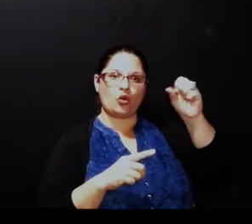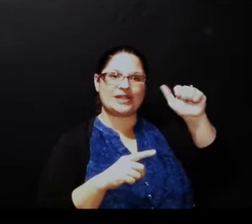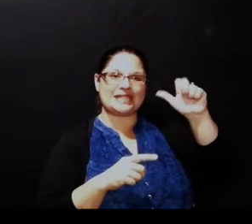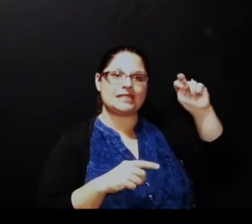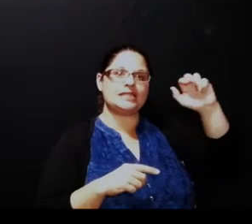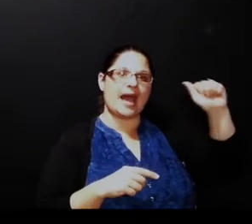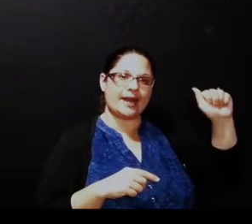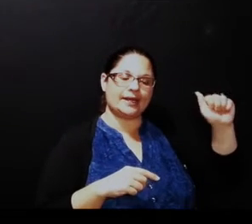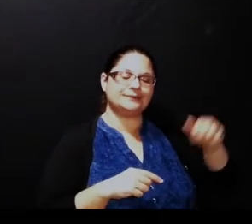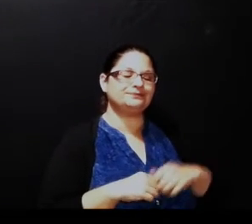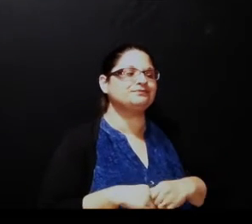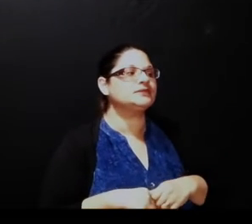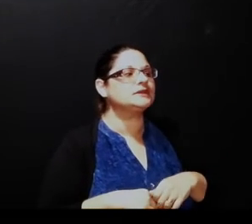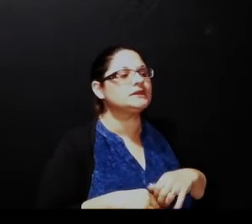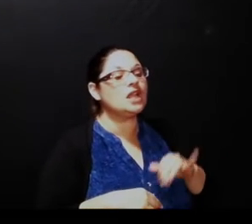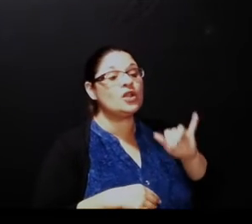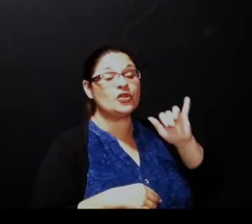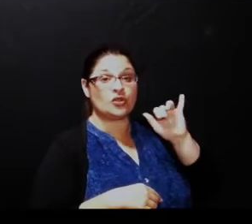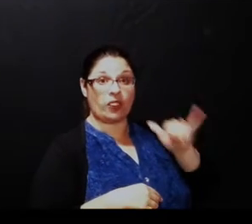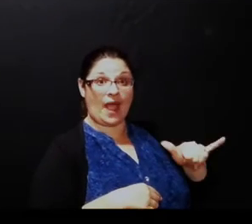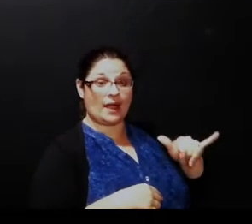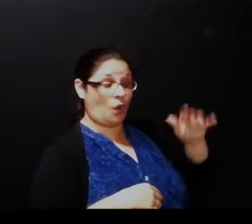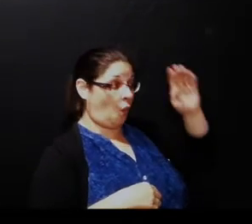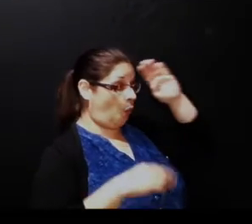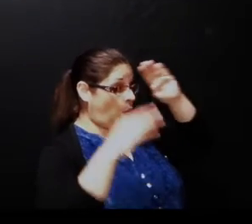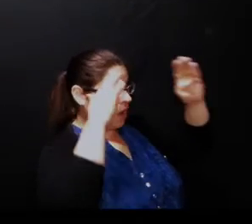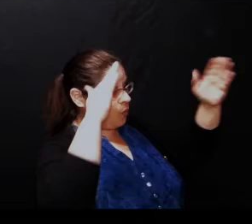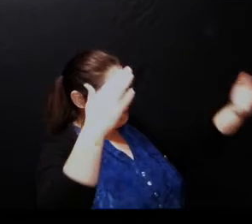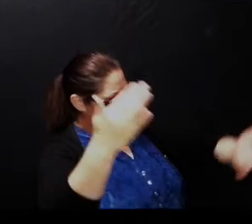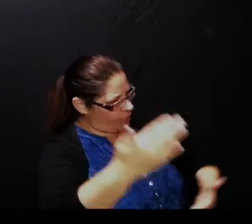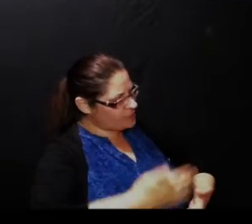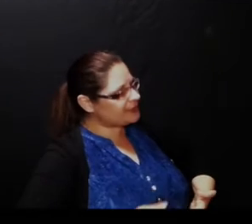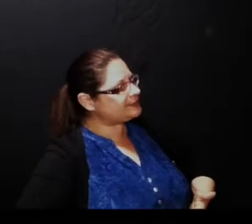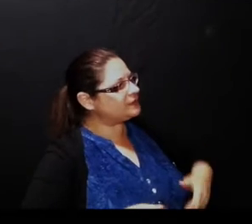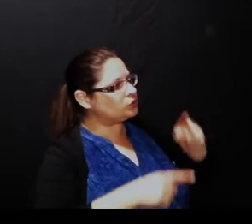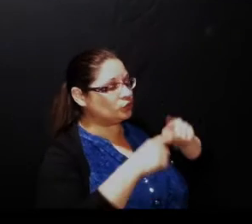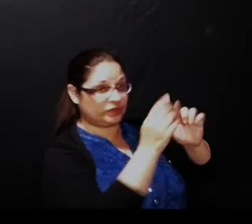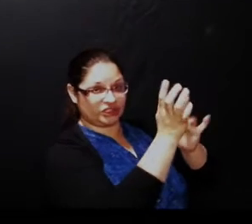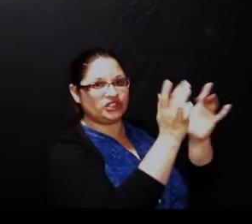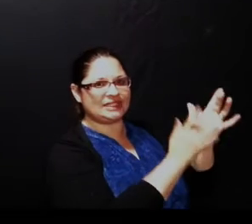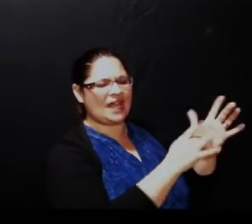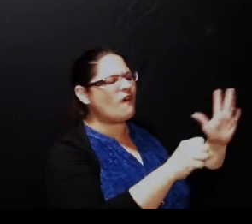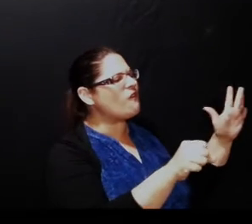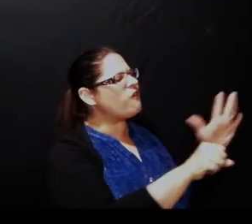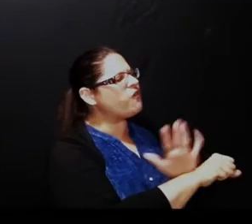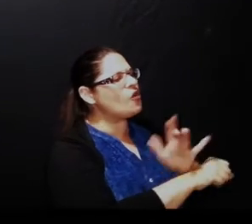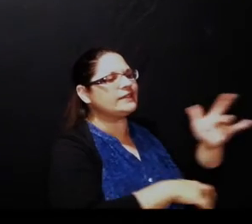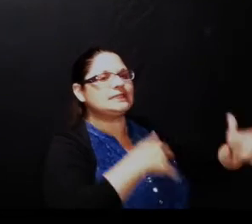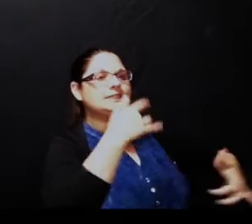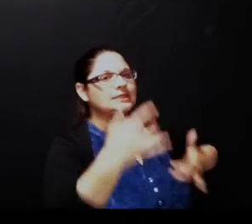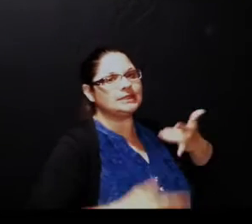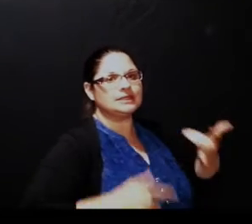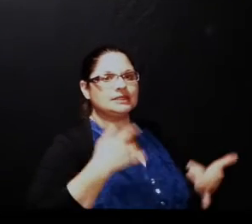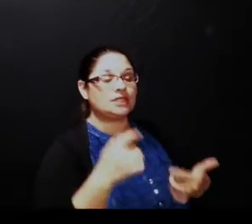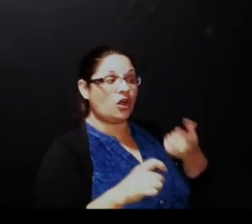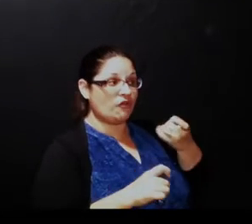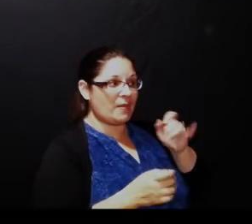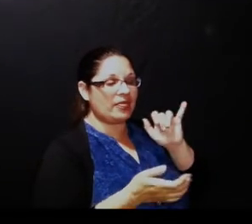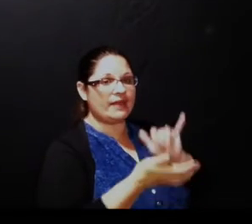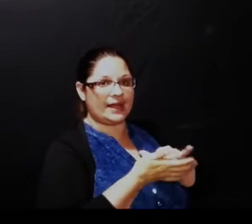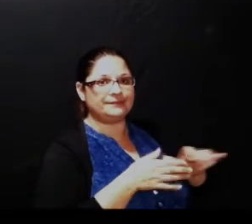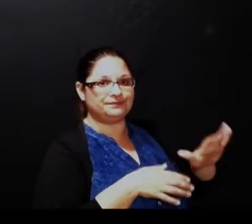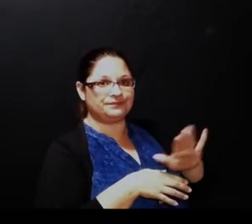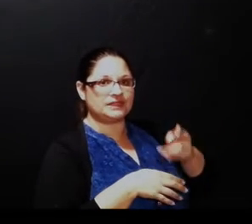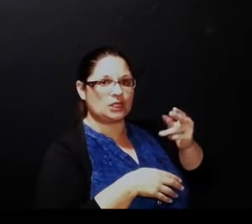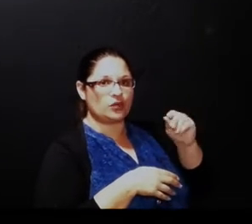of Psalm 118. Their welcome is full of enthusiasm, and in fact, write this down if you're taking